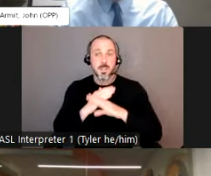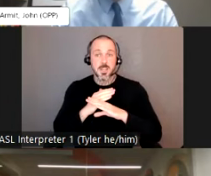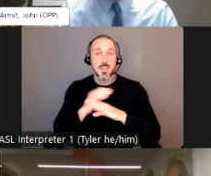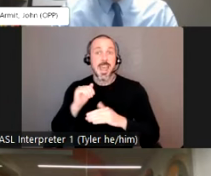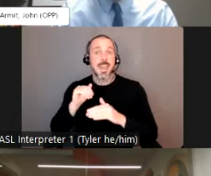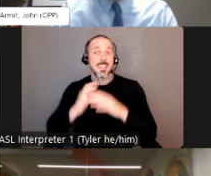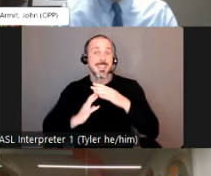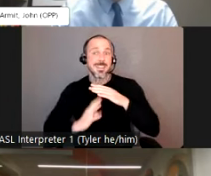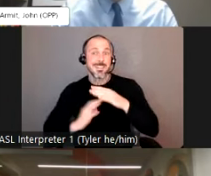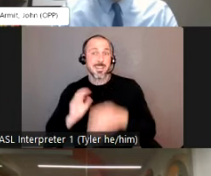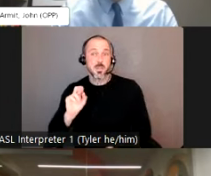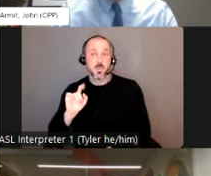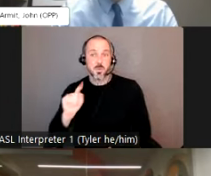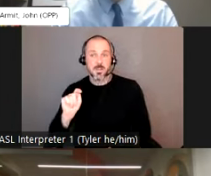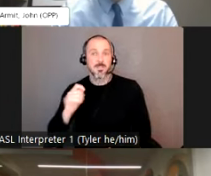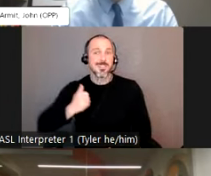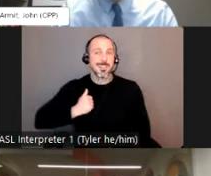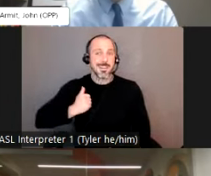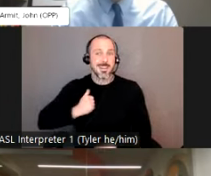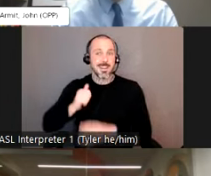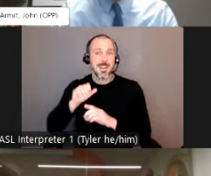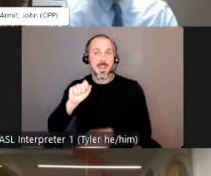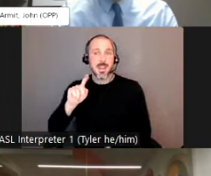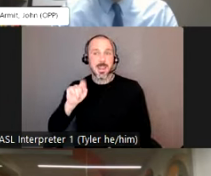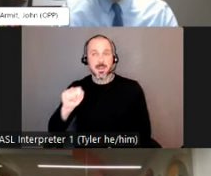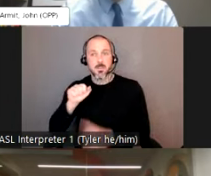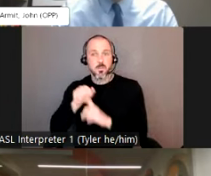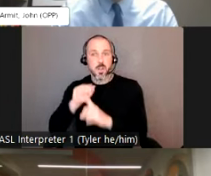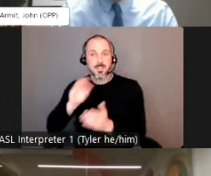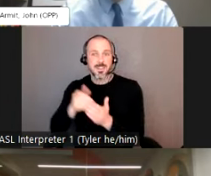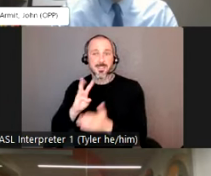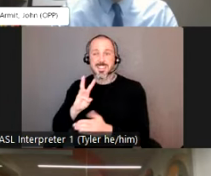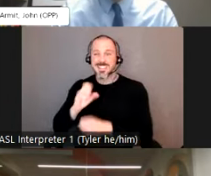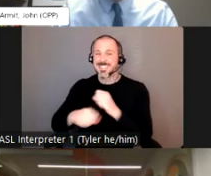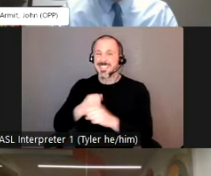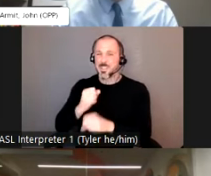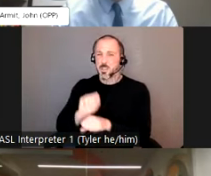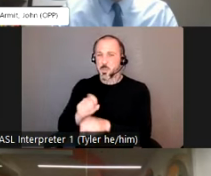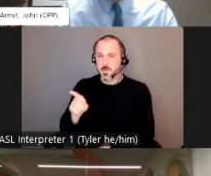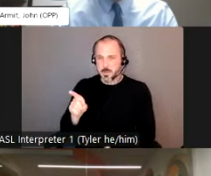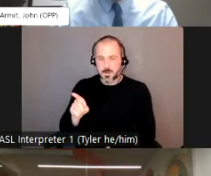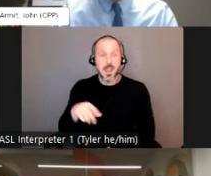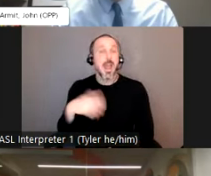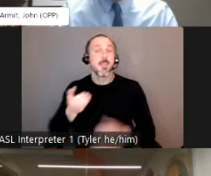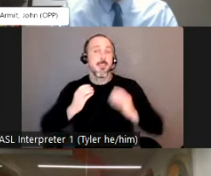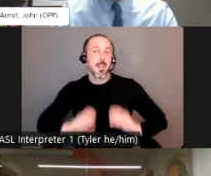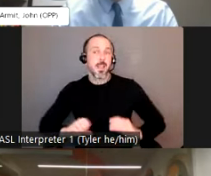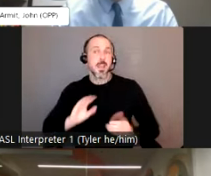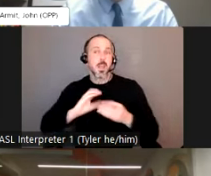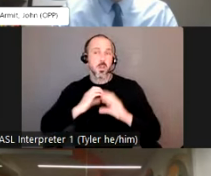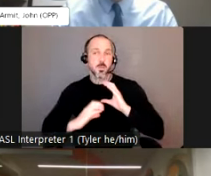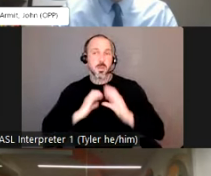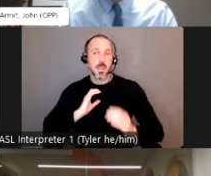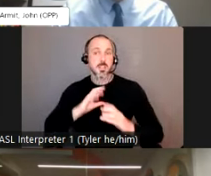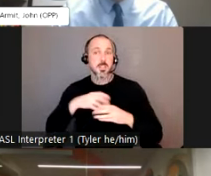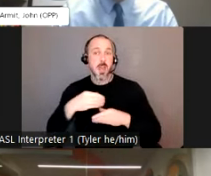Canadian Anti-Fraud Centre for the past 6 years, and has been acting in the client and communications outreach officer position